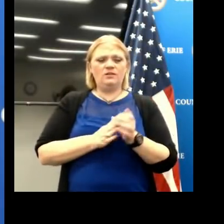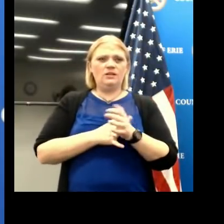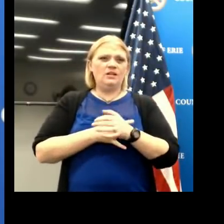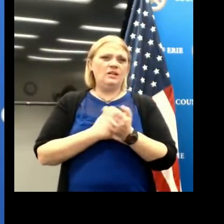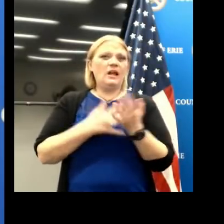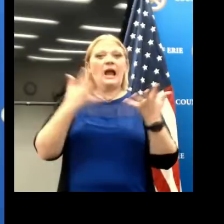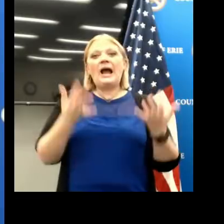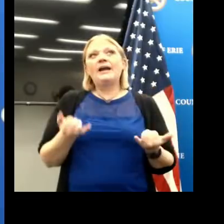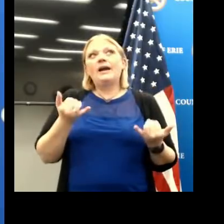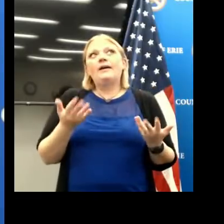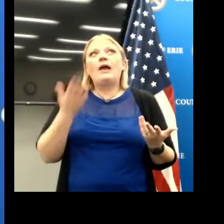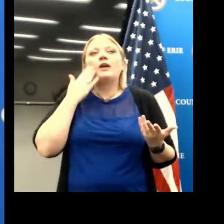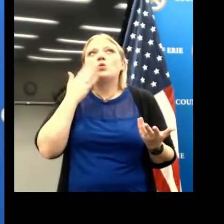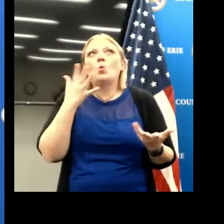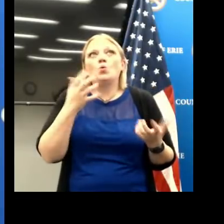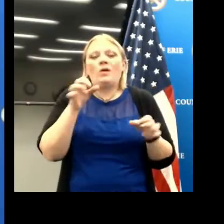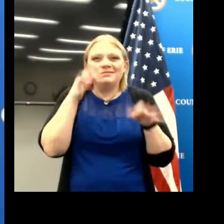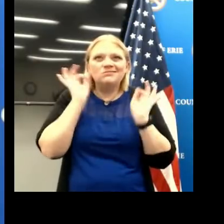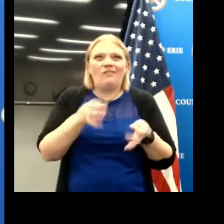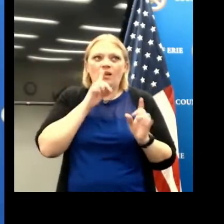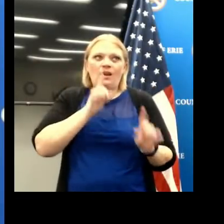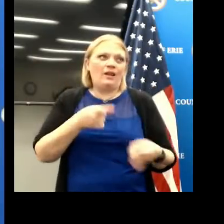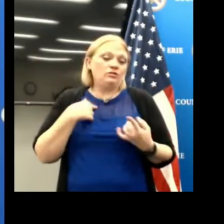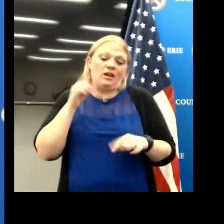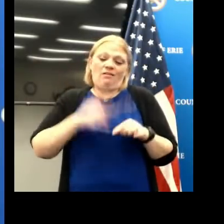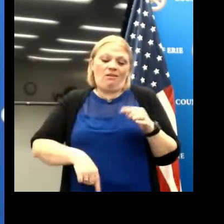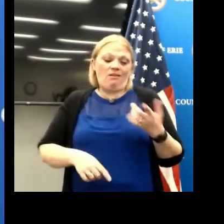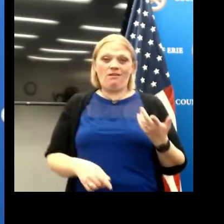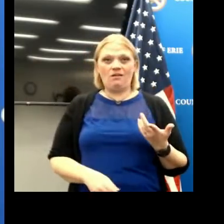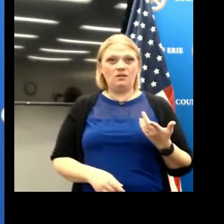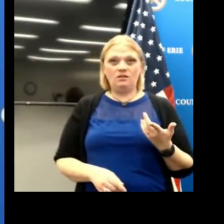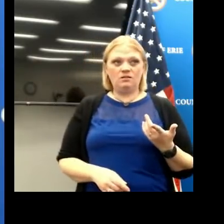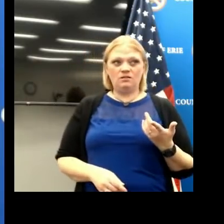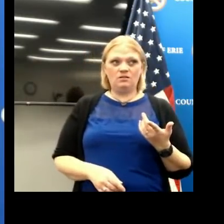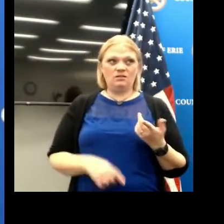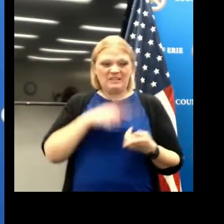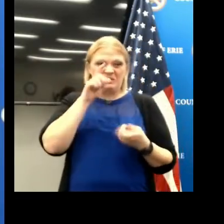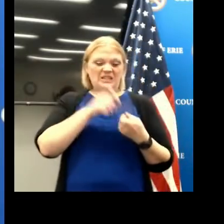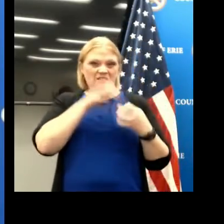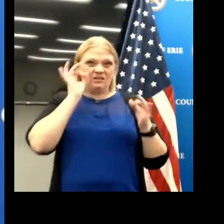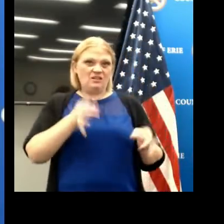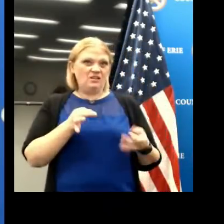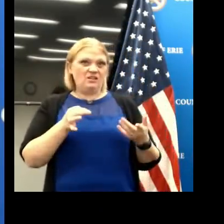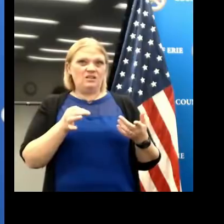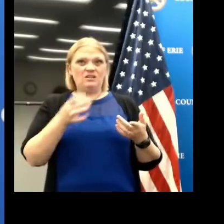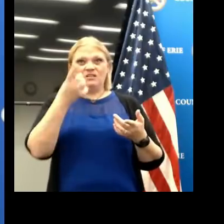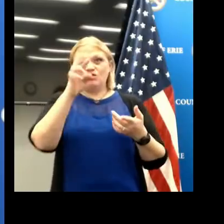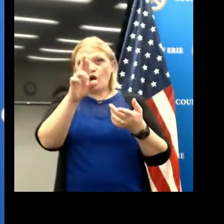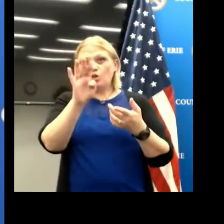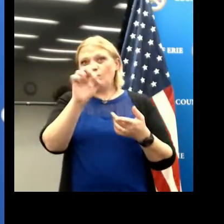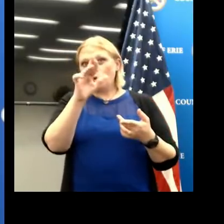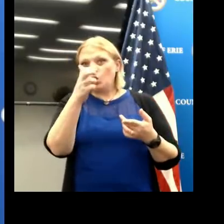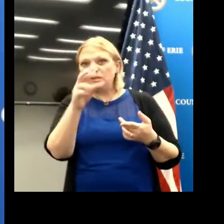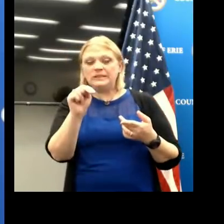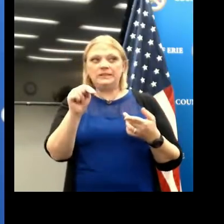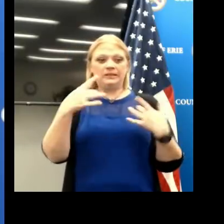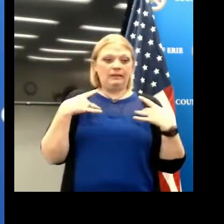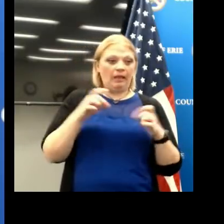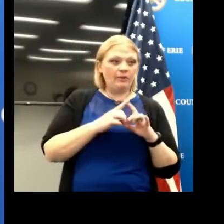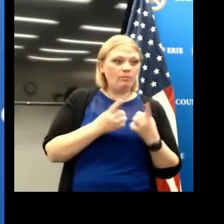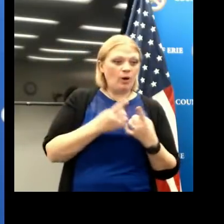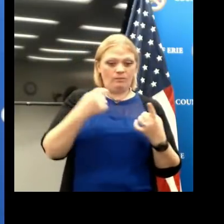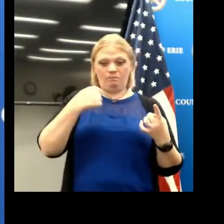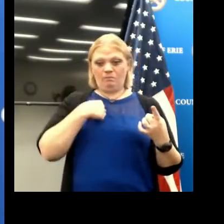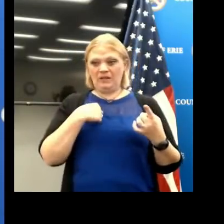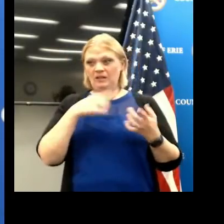definitive answer to that, Sandra. I can't give you a definitive answer, but Dr. Burstein, our health department, just like I am and the rest of the